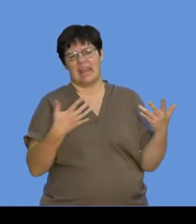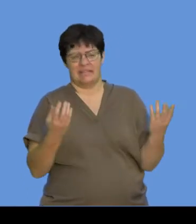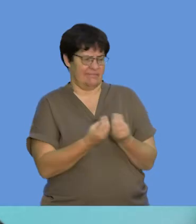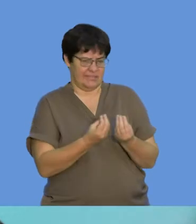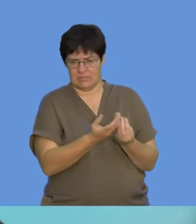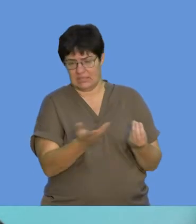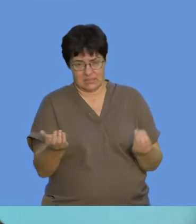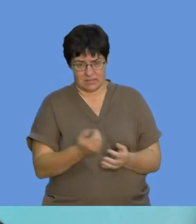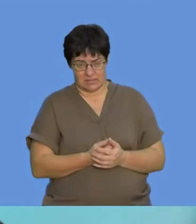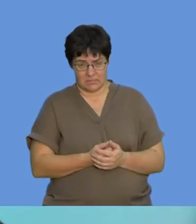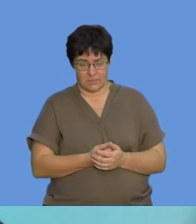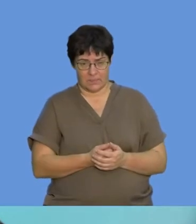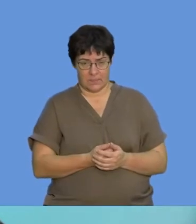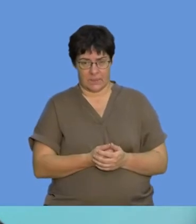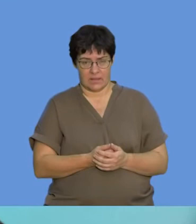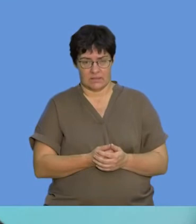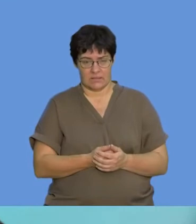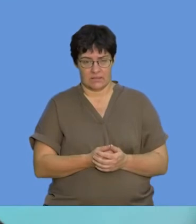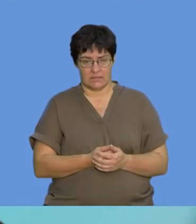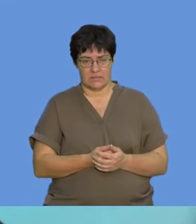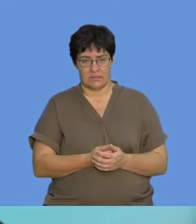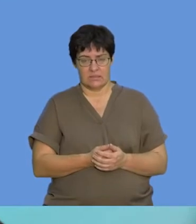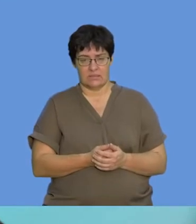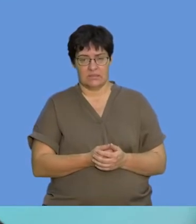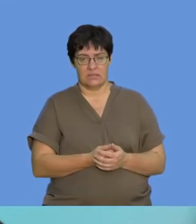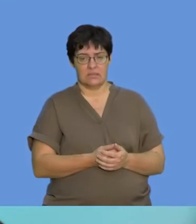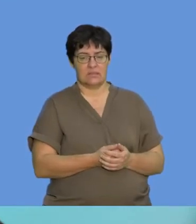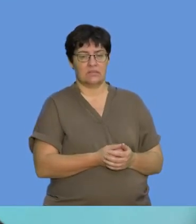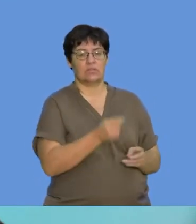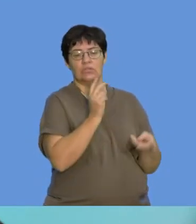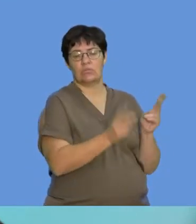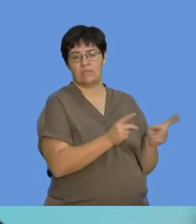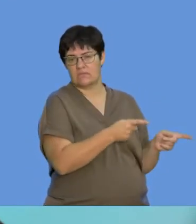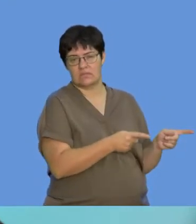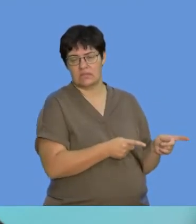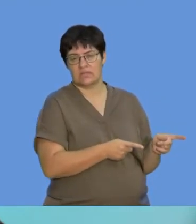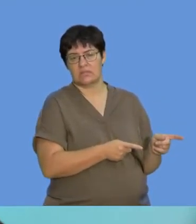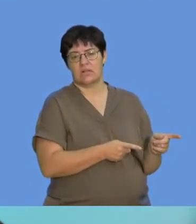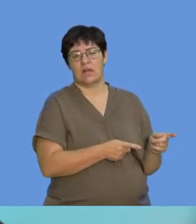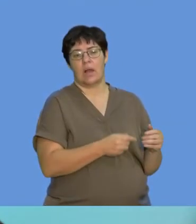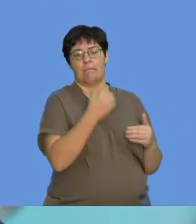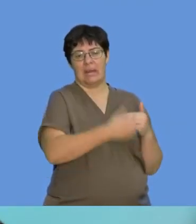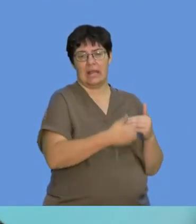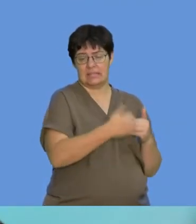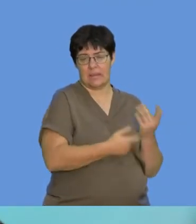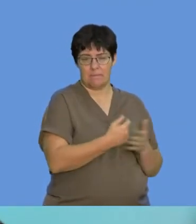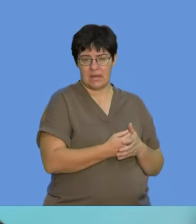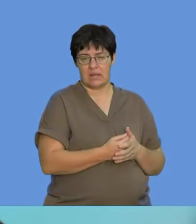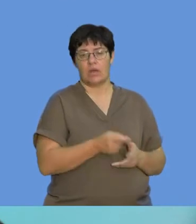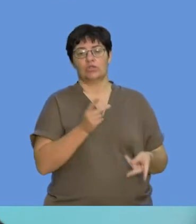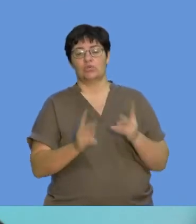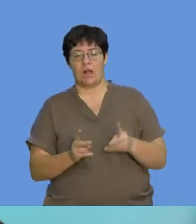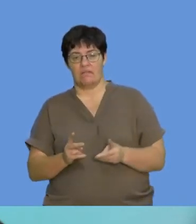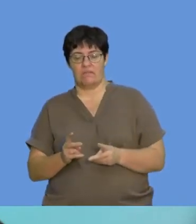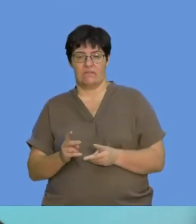substance. So like we're saying, a dozen of bread represents 12 loaves, a dozen of